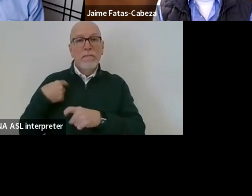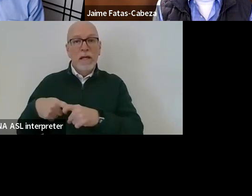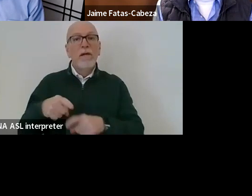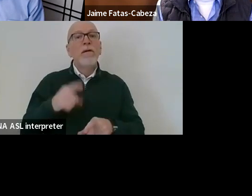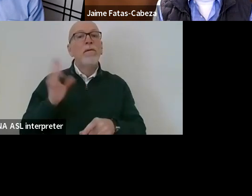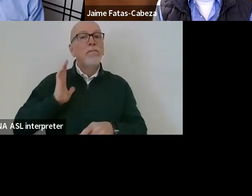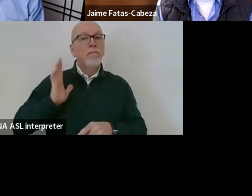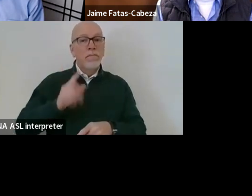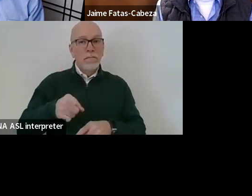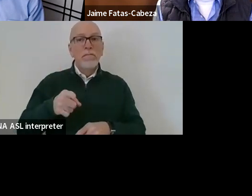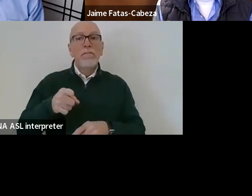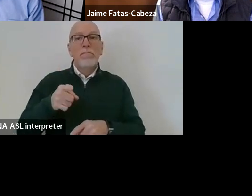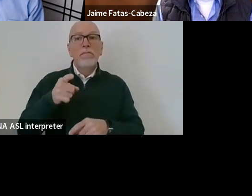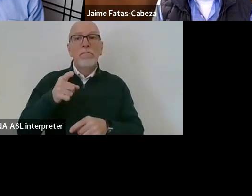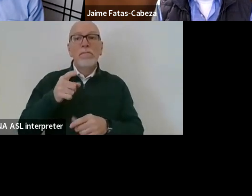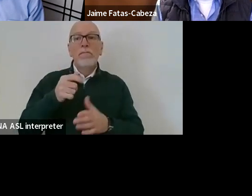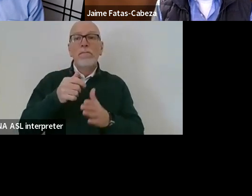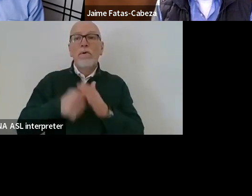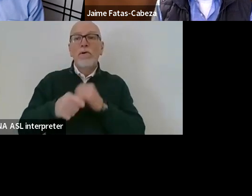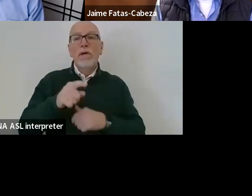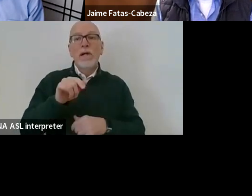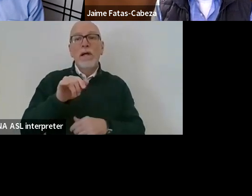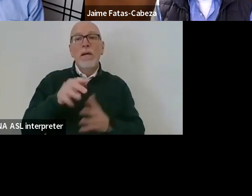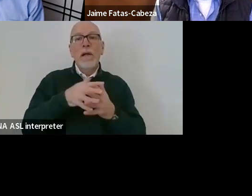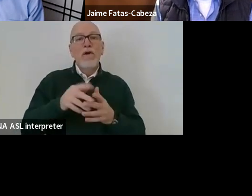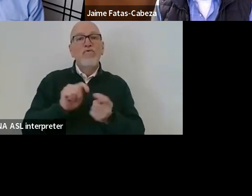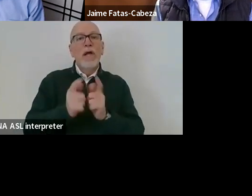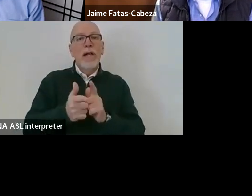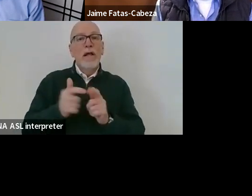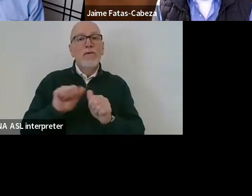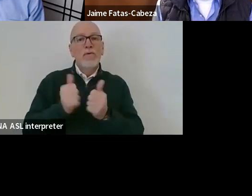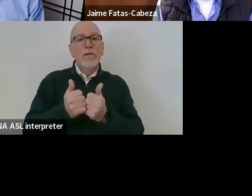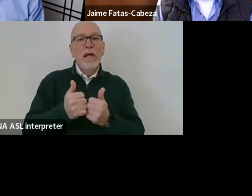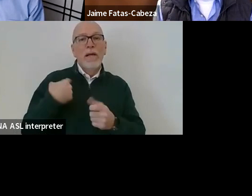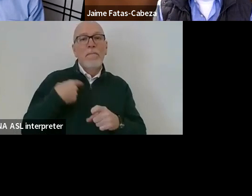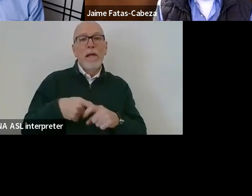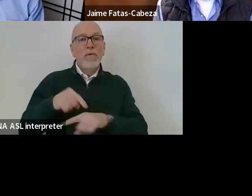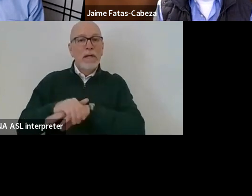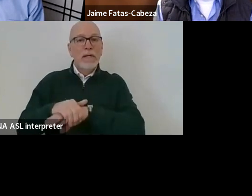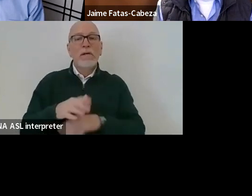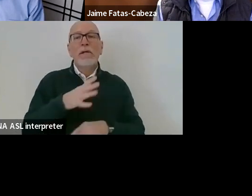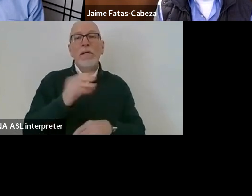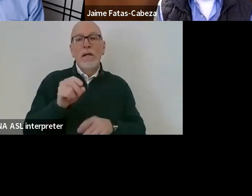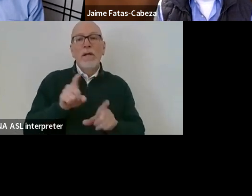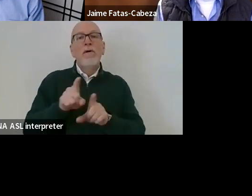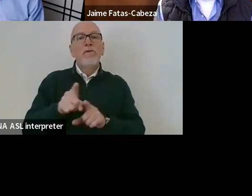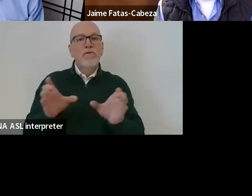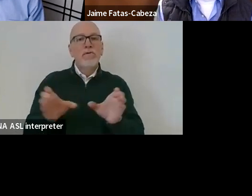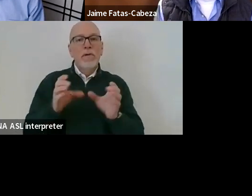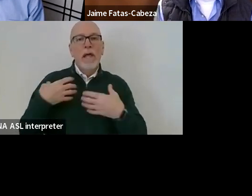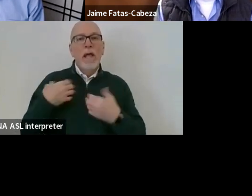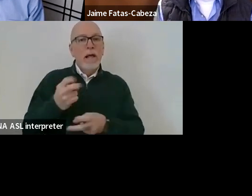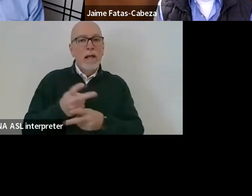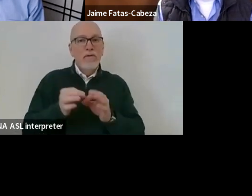formally accredited by the American Translators Association, Spanish-English, and as a certified healthcare